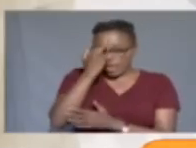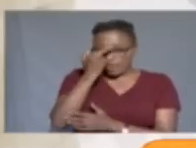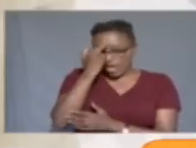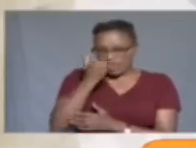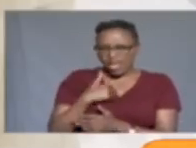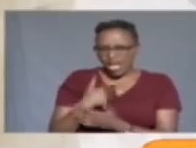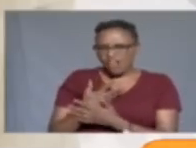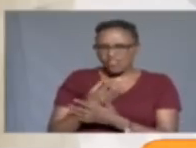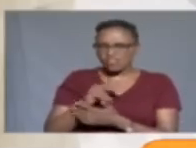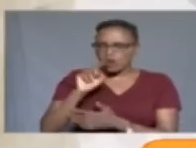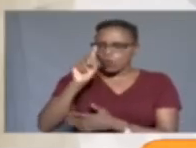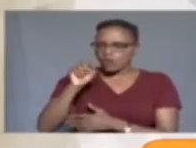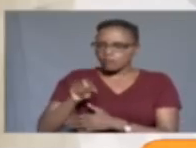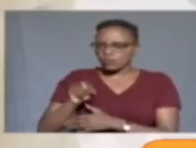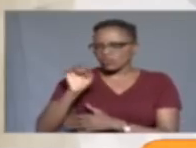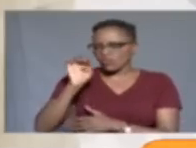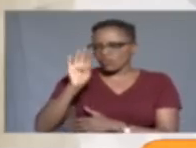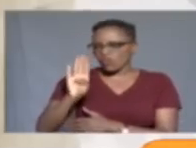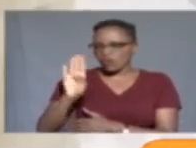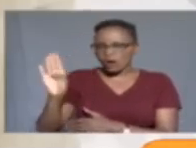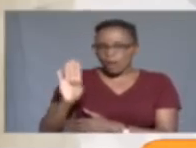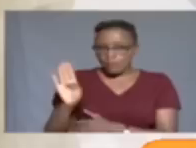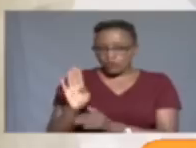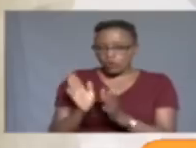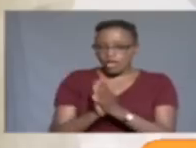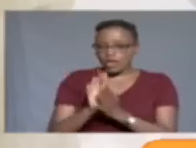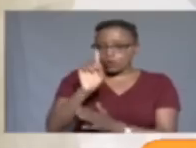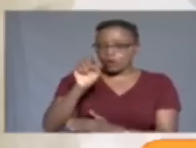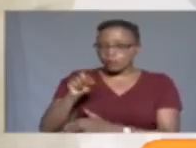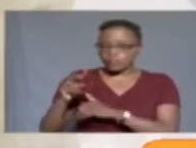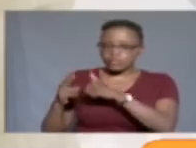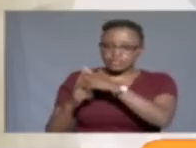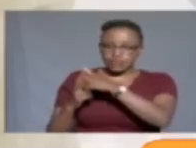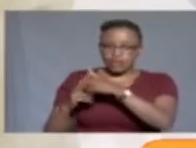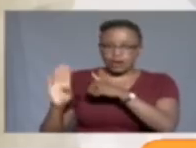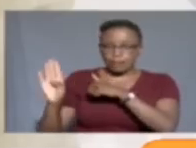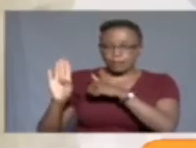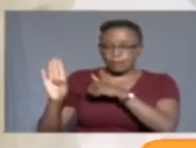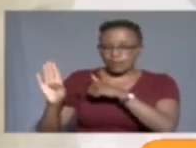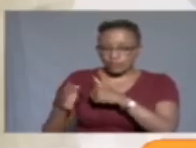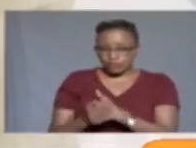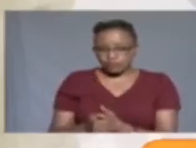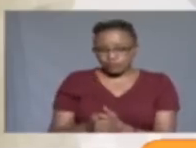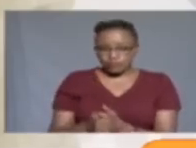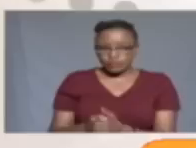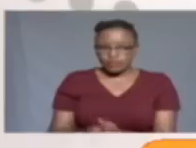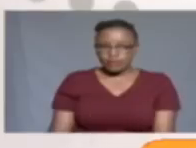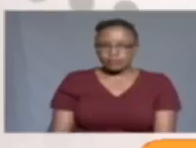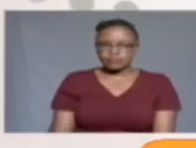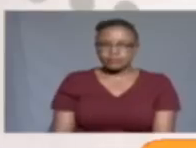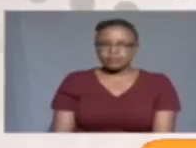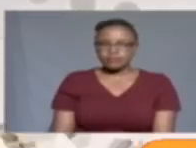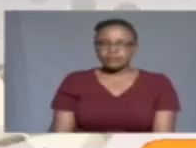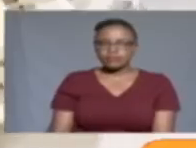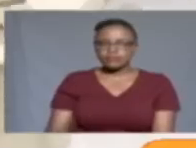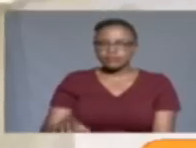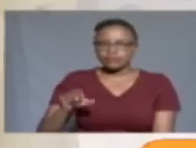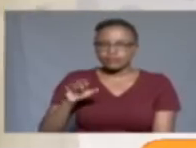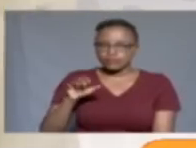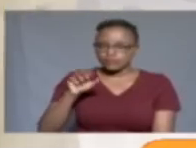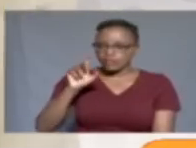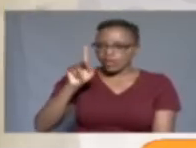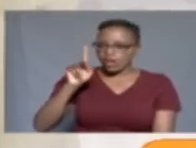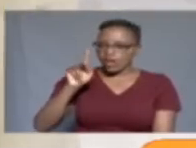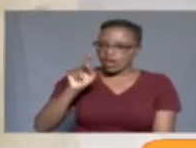have recorded pending bills amounting to 1.4 and 1.7 billion shillings, respectively. Salim Vuria's Kwale